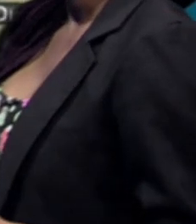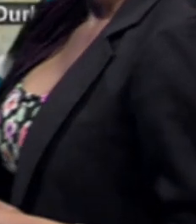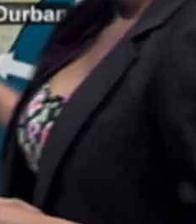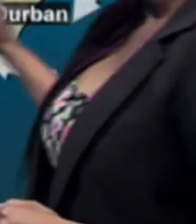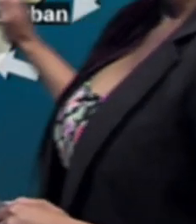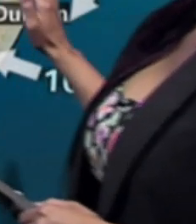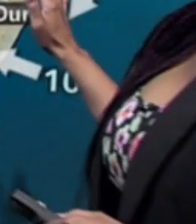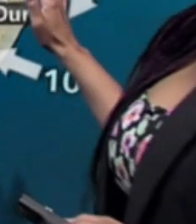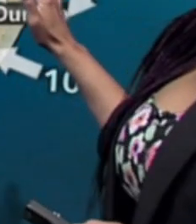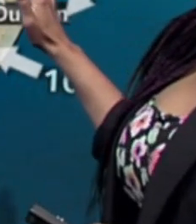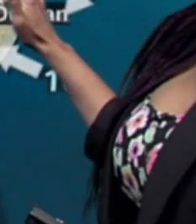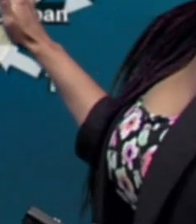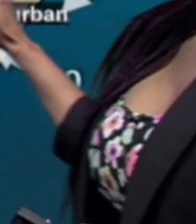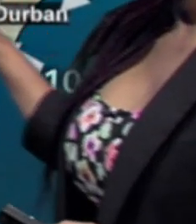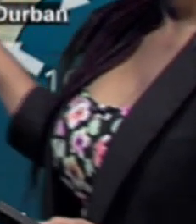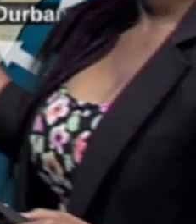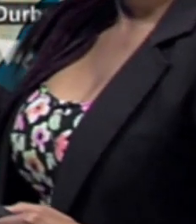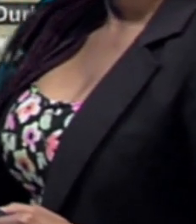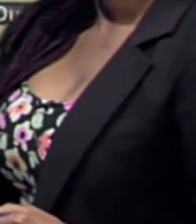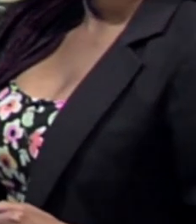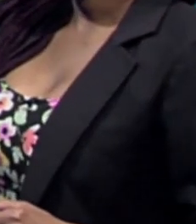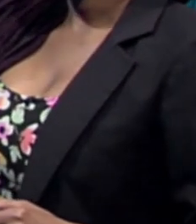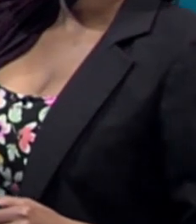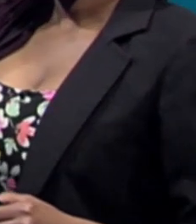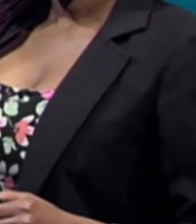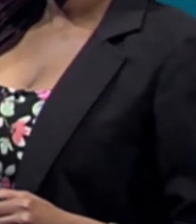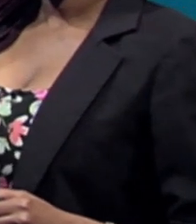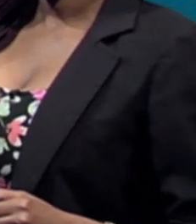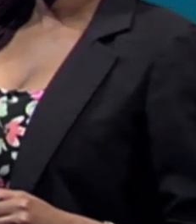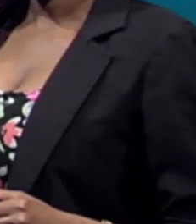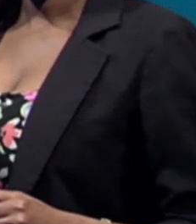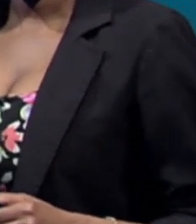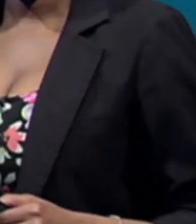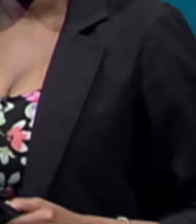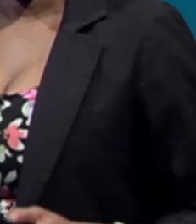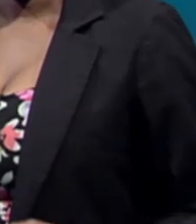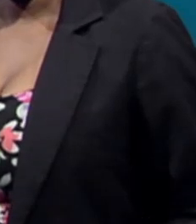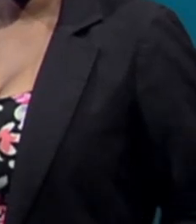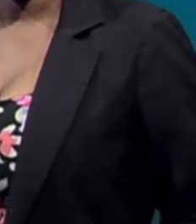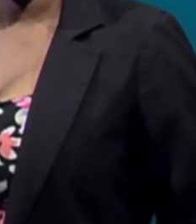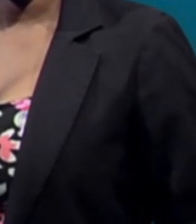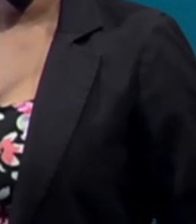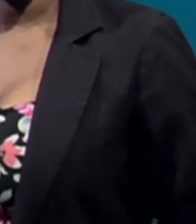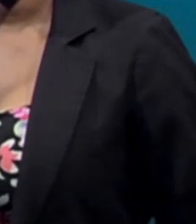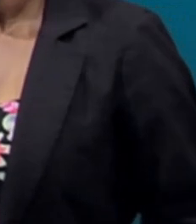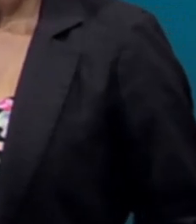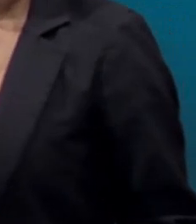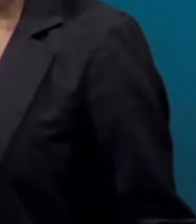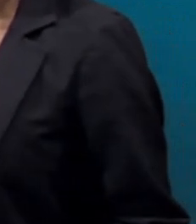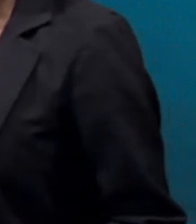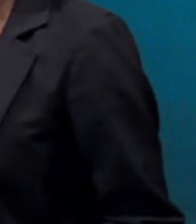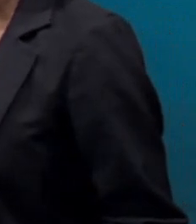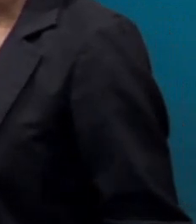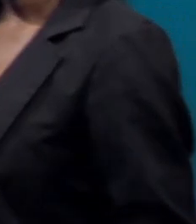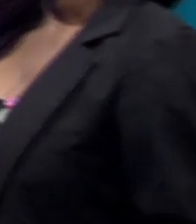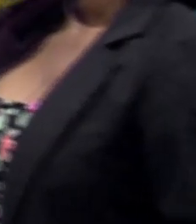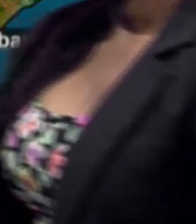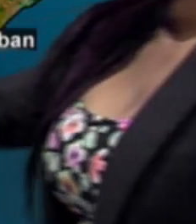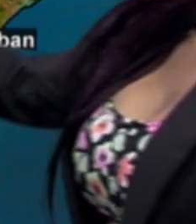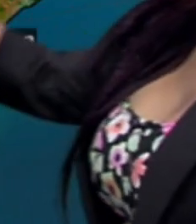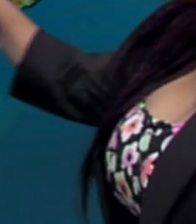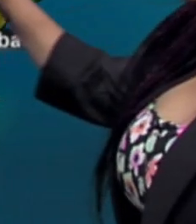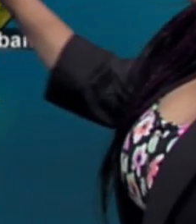lebopo go tla mo botlhaba jwa naga go tla nna le gone go nna le muwane mme bokone bophirima bo tla nna le gone go aparelwa ke maru ba maemo a bosa ba nna le gone go